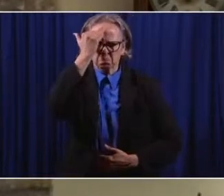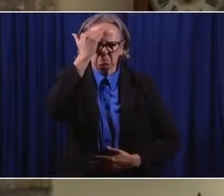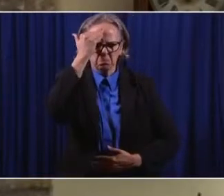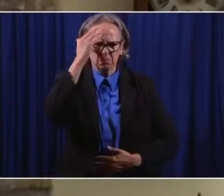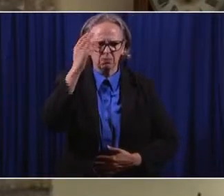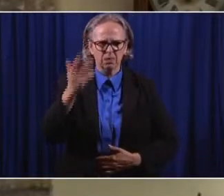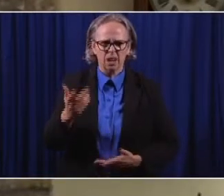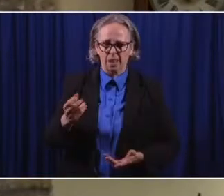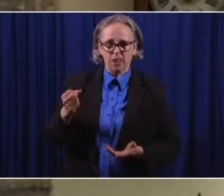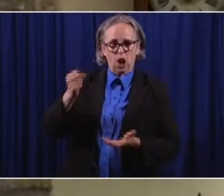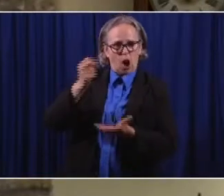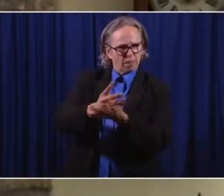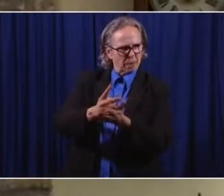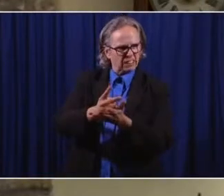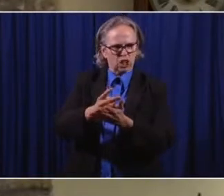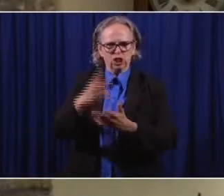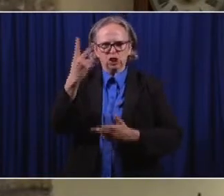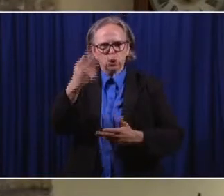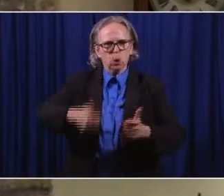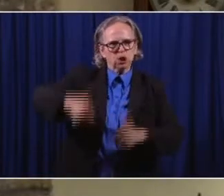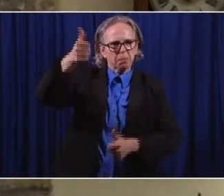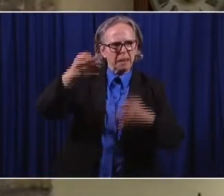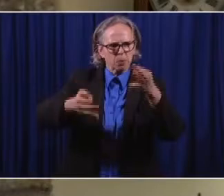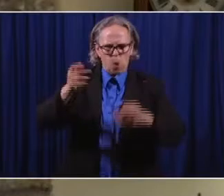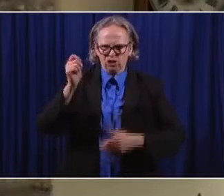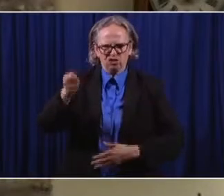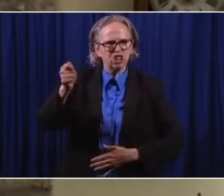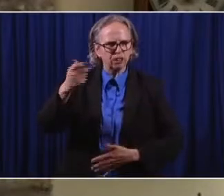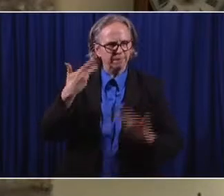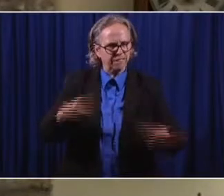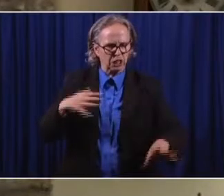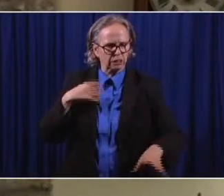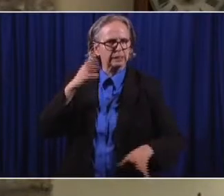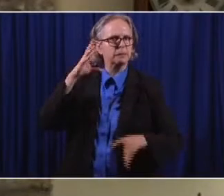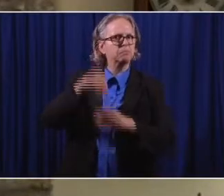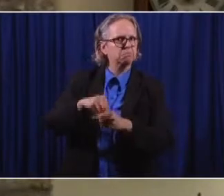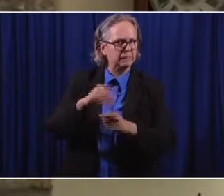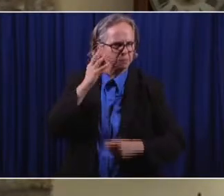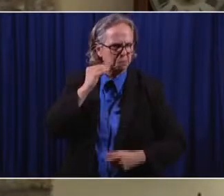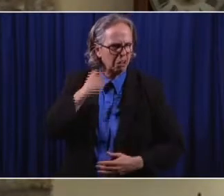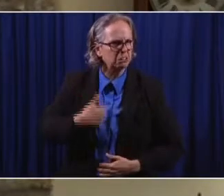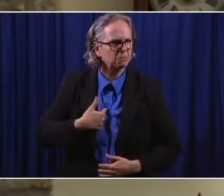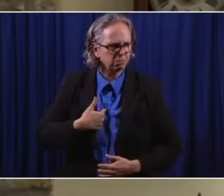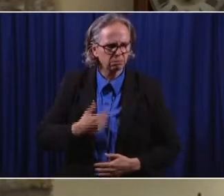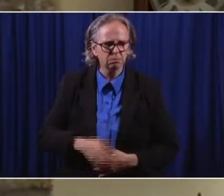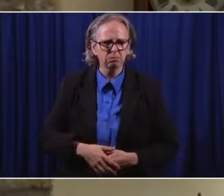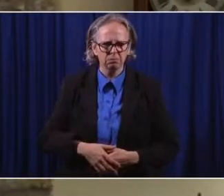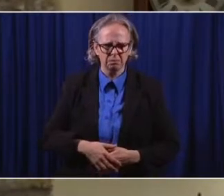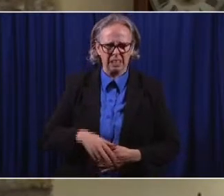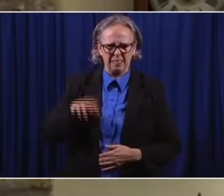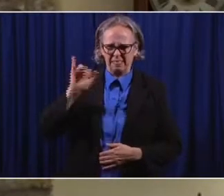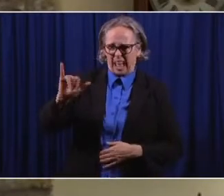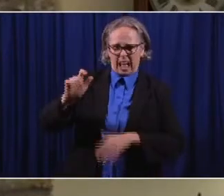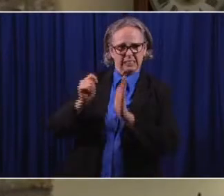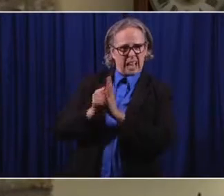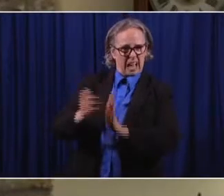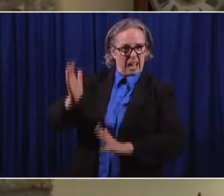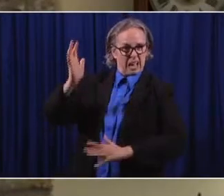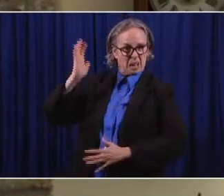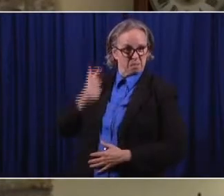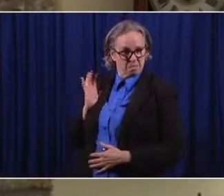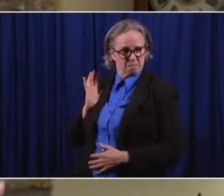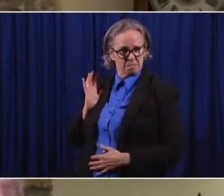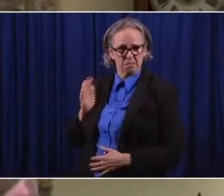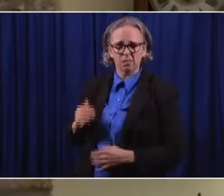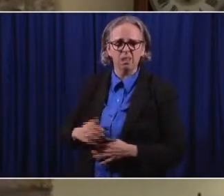Court. What I always said at the time was that as far as making a judgment, I would not make